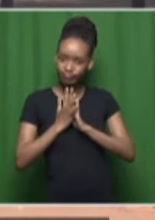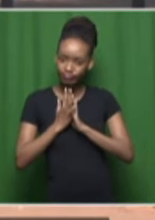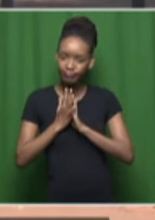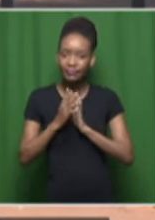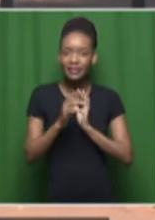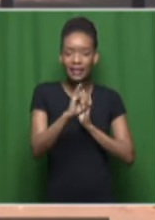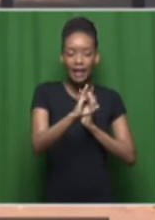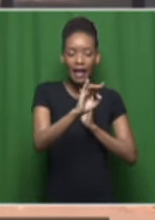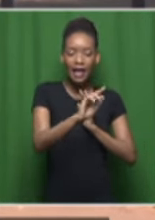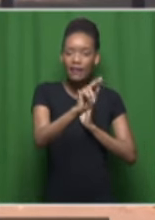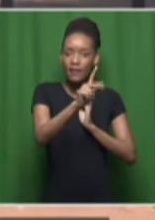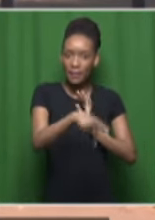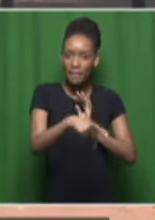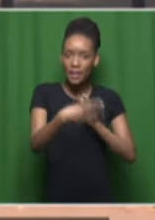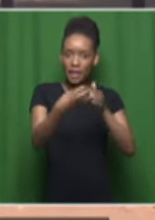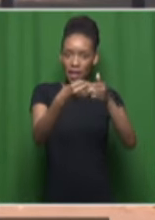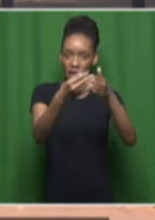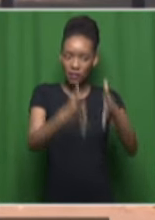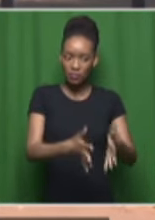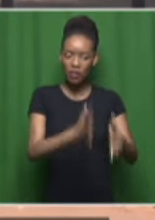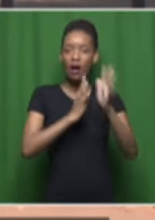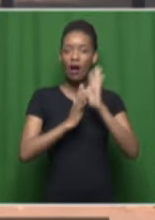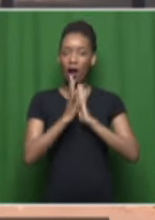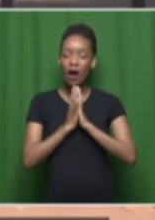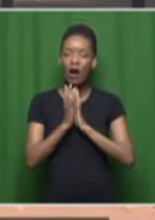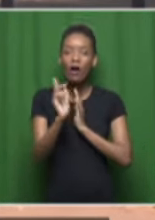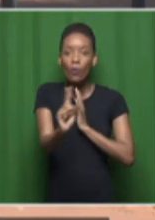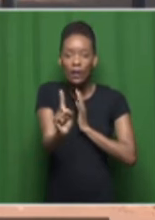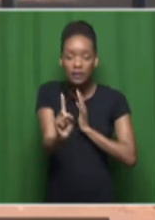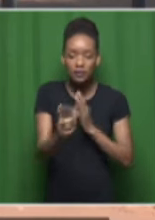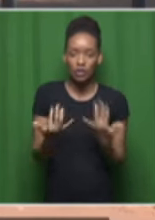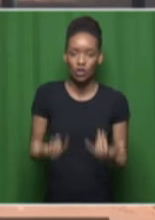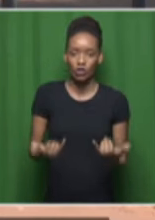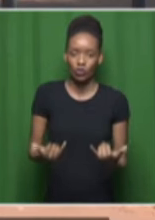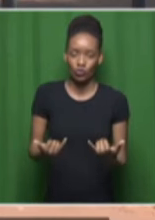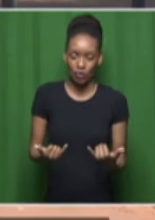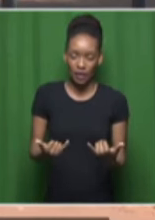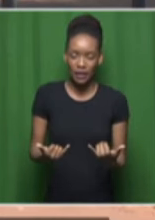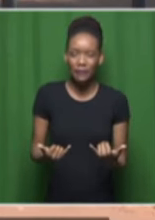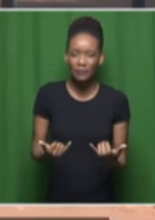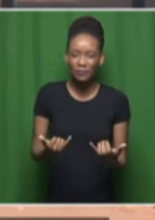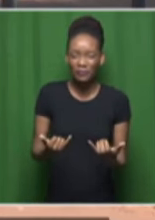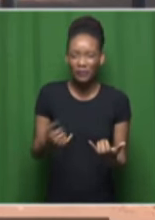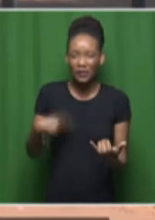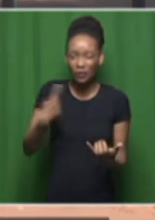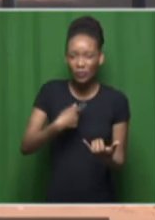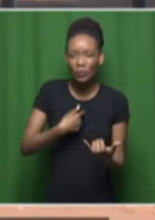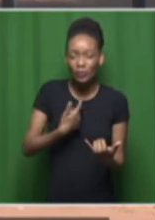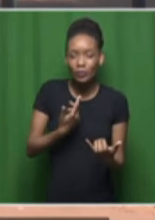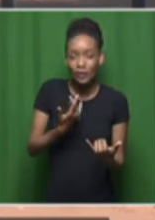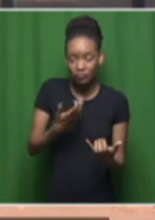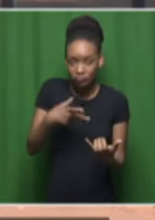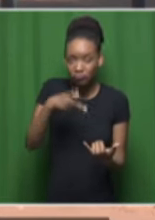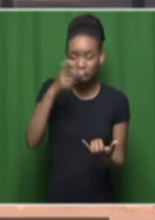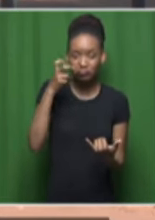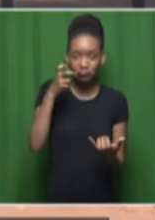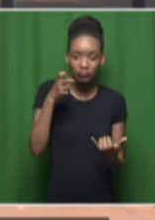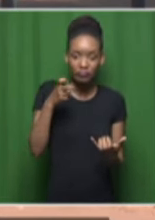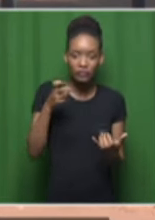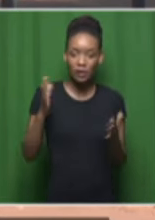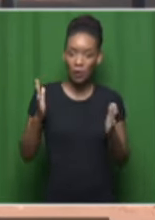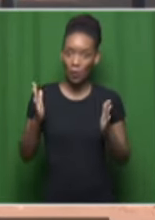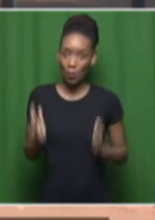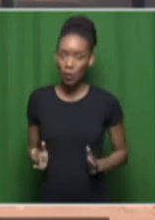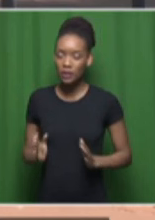the IFP was that today, and we understand that the body is going to be taken, Leanne, around